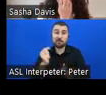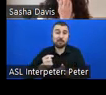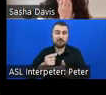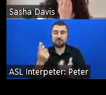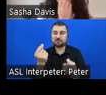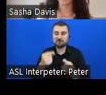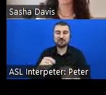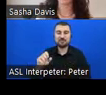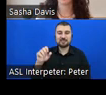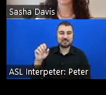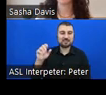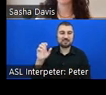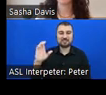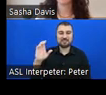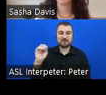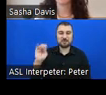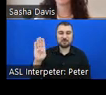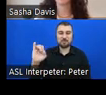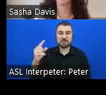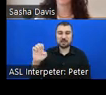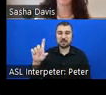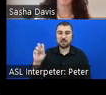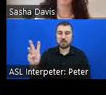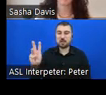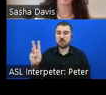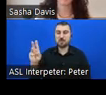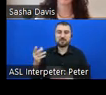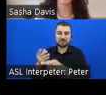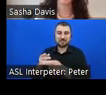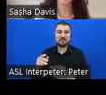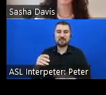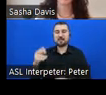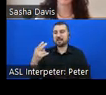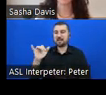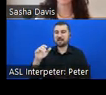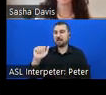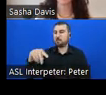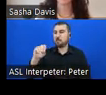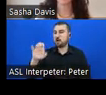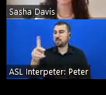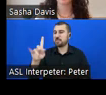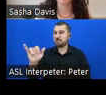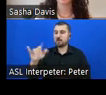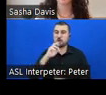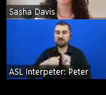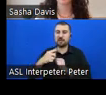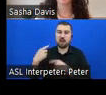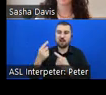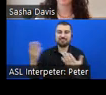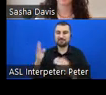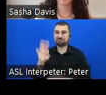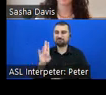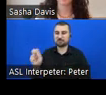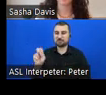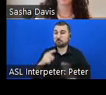a visit to C.O. Bigelow, the oldest apothecary in the United States, and step back in time. The store is filled